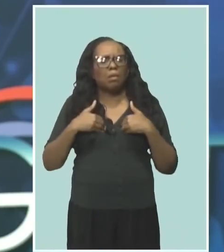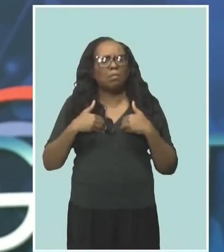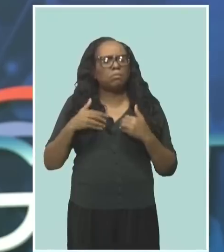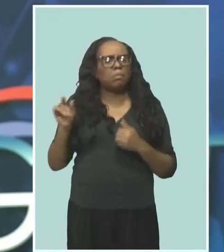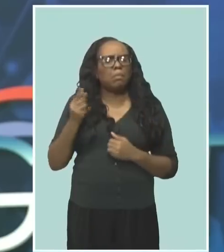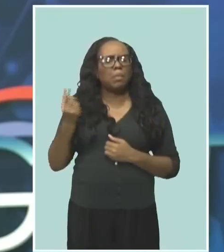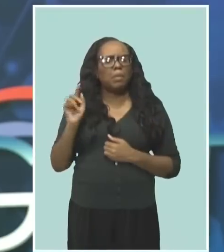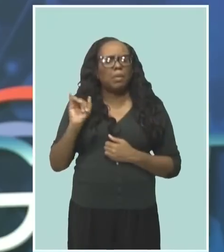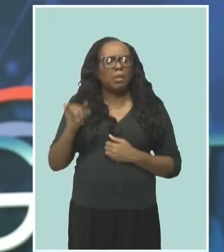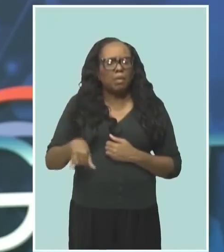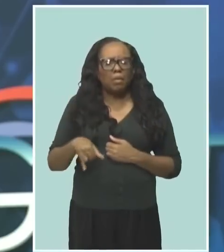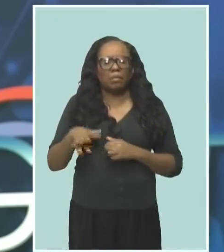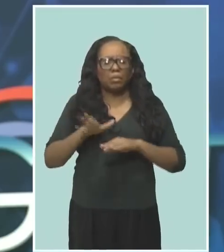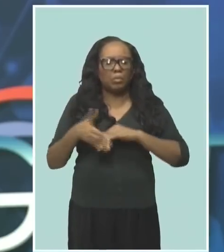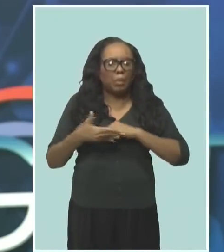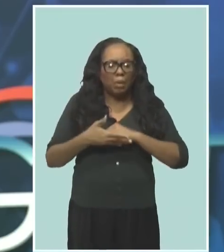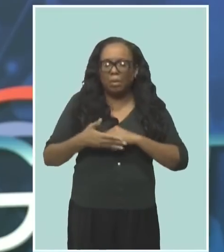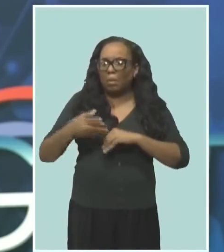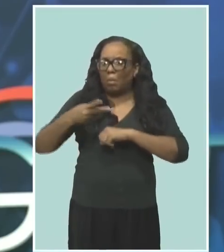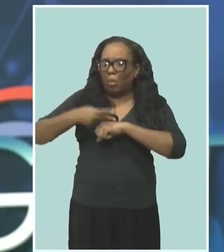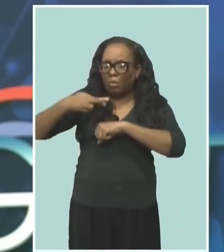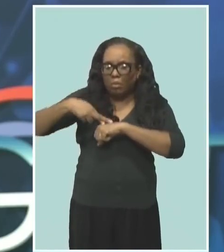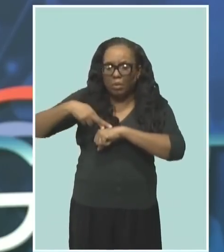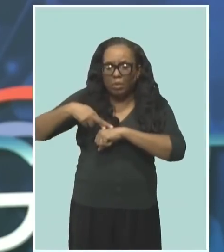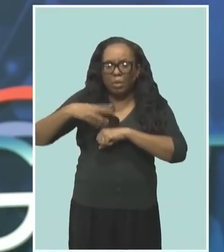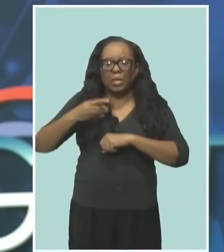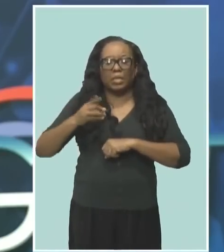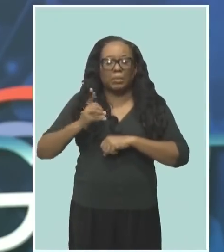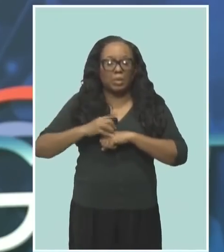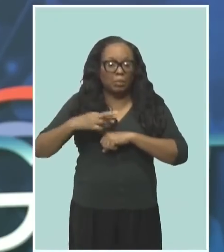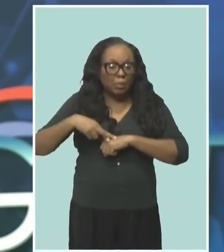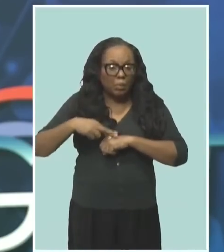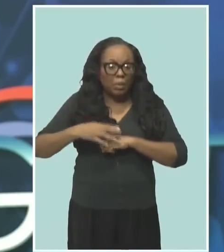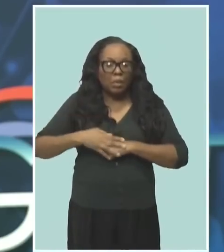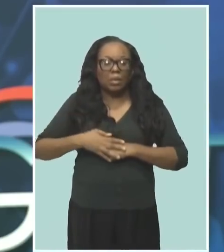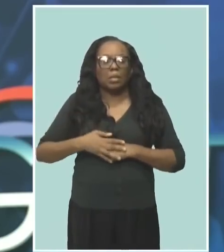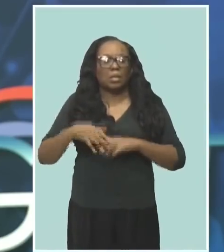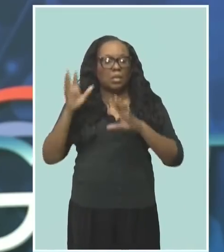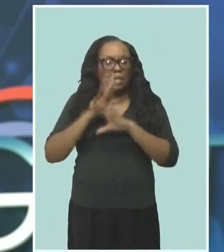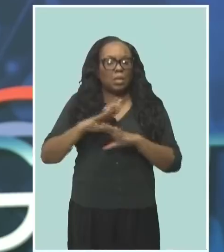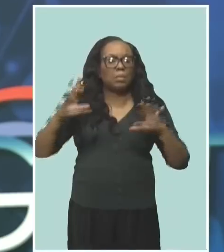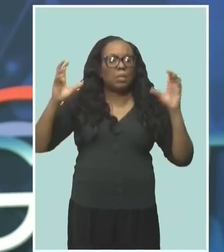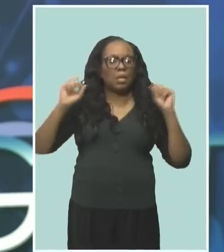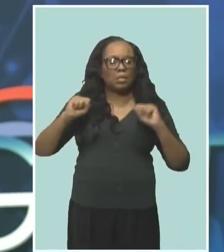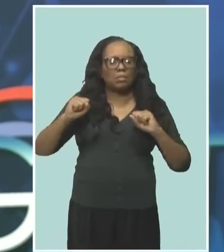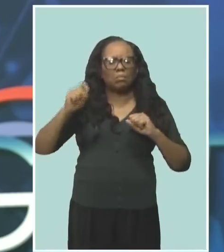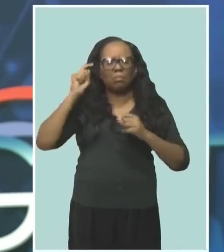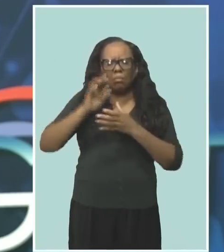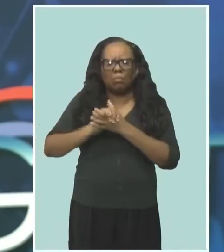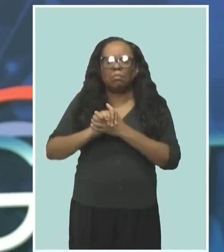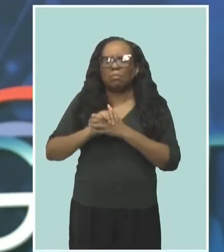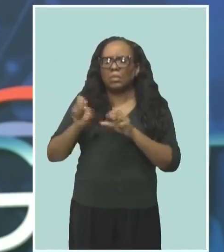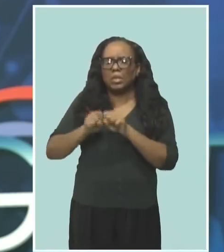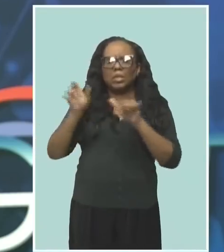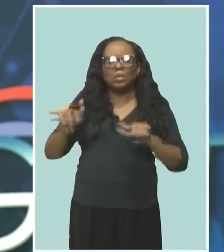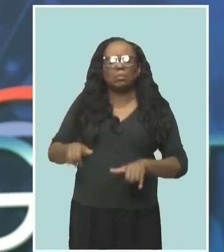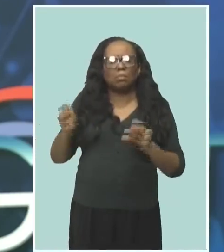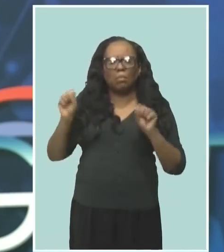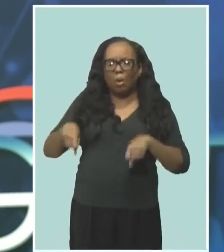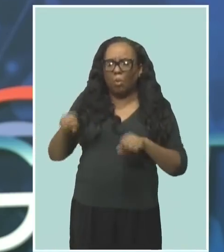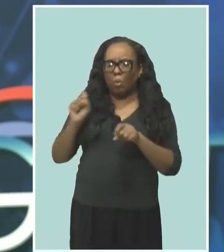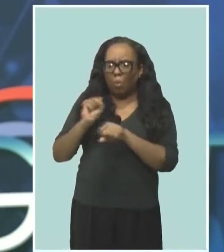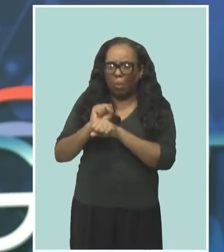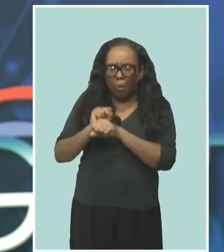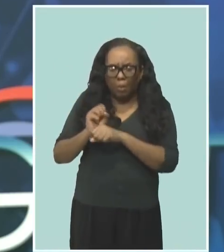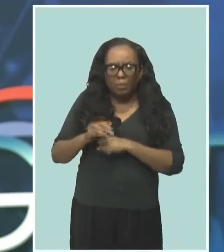with Jamaica, Puerto Rico, and the Dominican Republic. President Nicola Madden-Gregg believes such a system can work. She made her